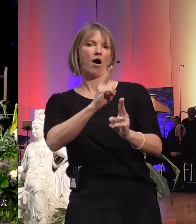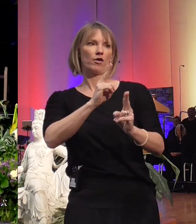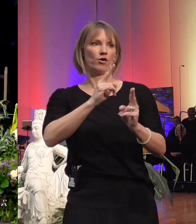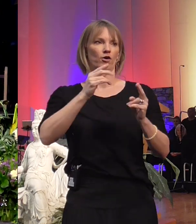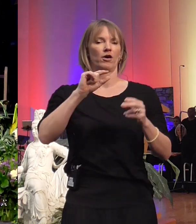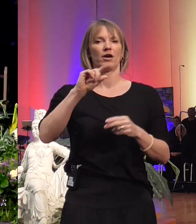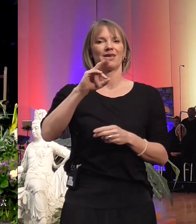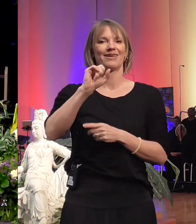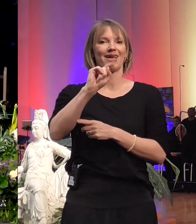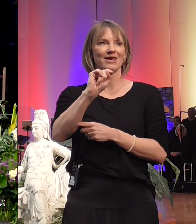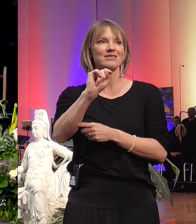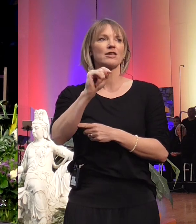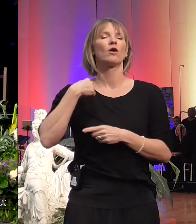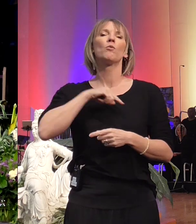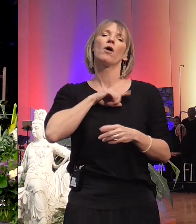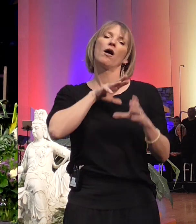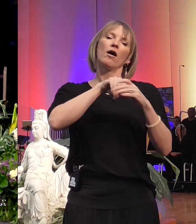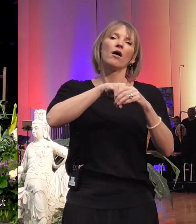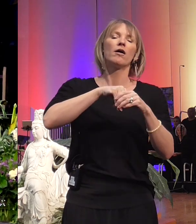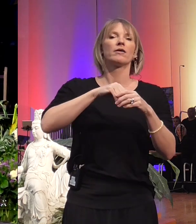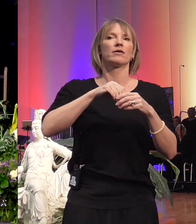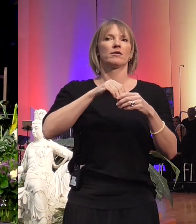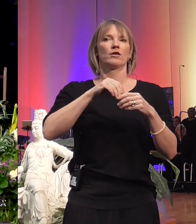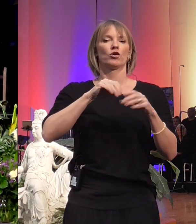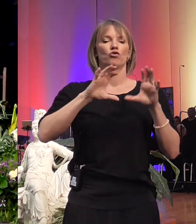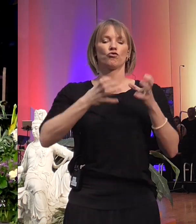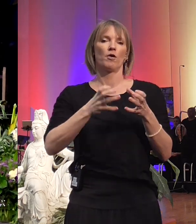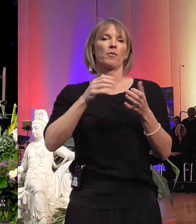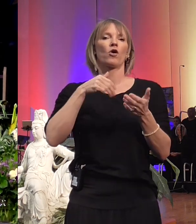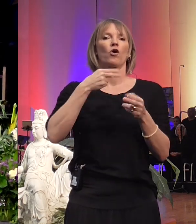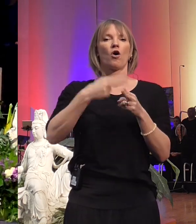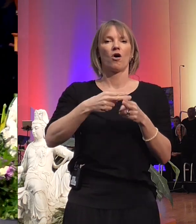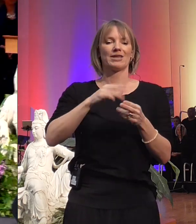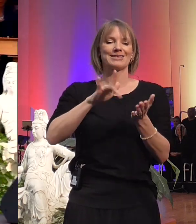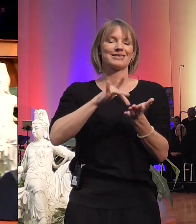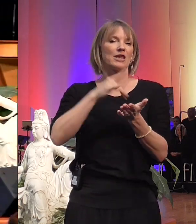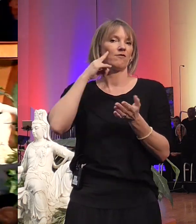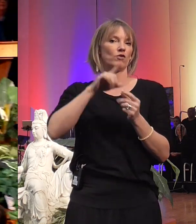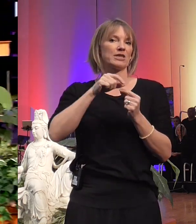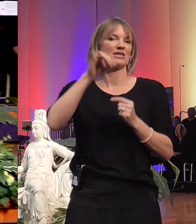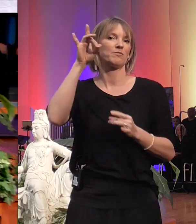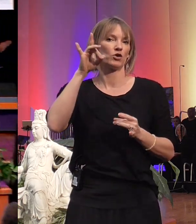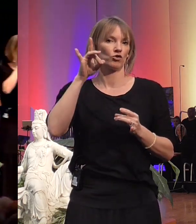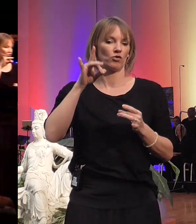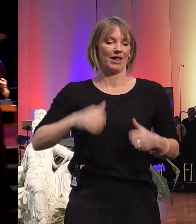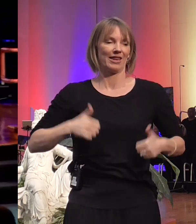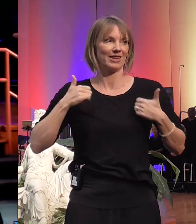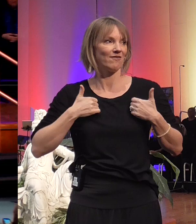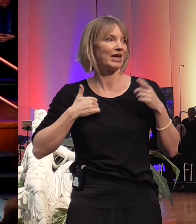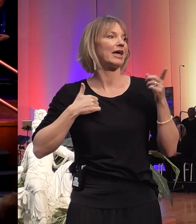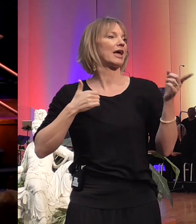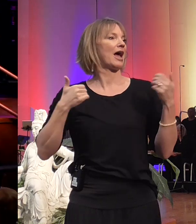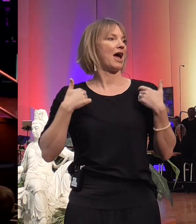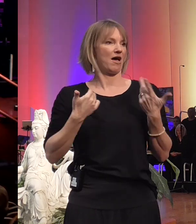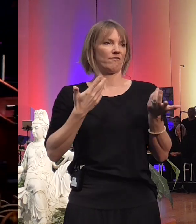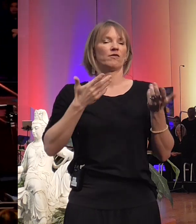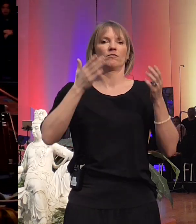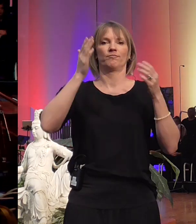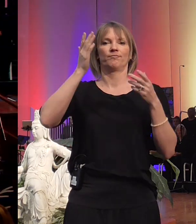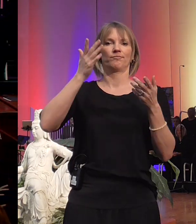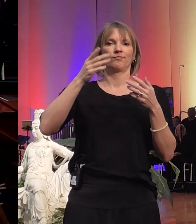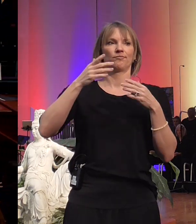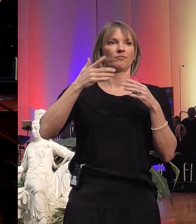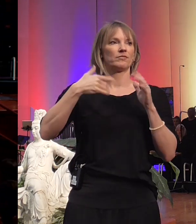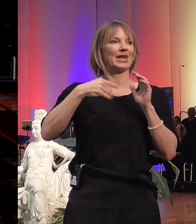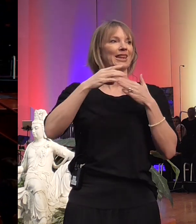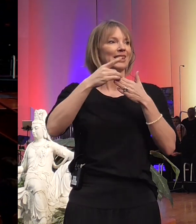have with us. We're a part of a greater organization called Centers for Spiritual Living, and their executive director is here for Zamira's ordination tonight. Her name